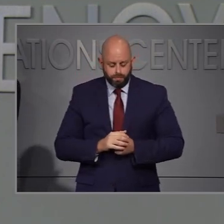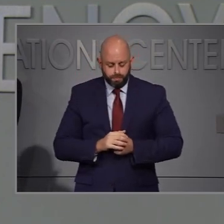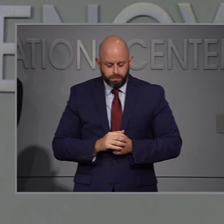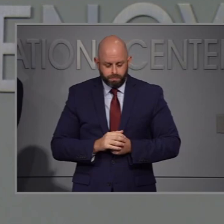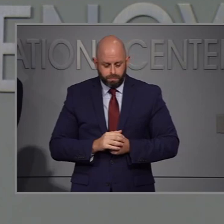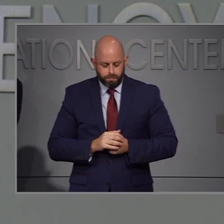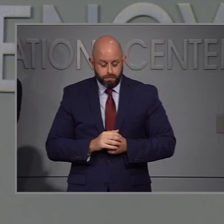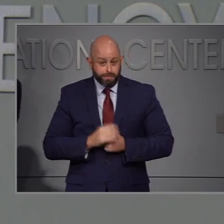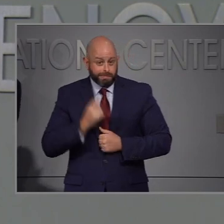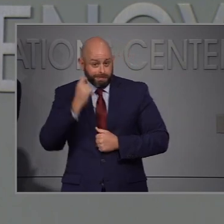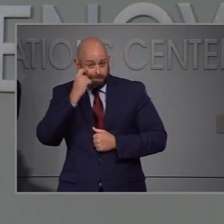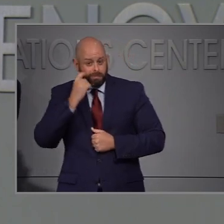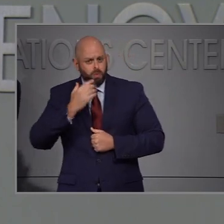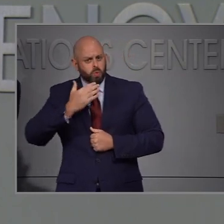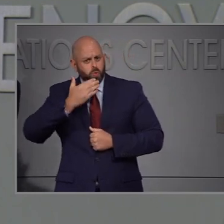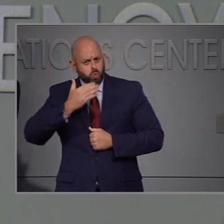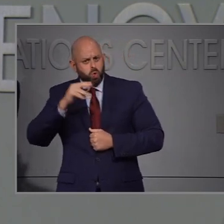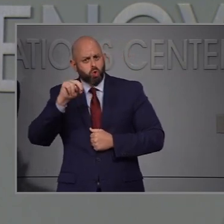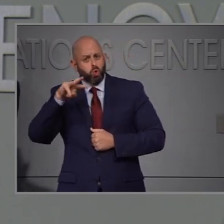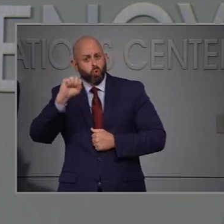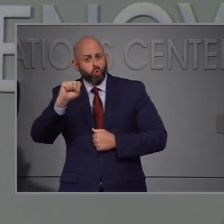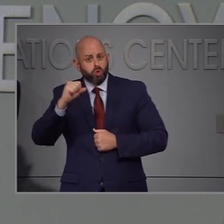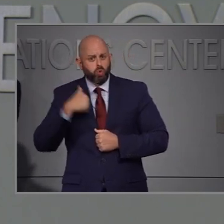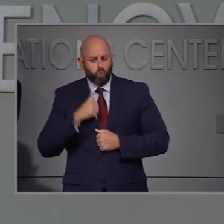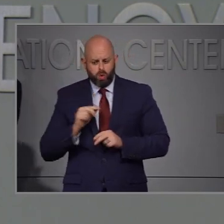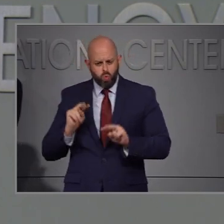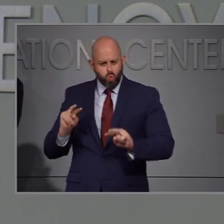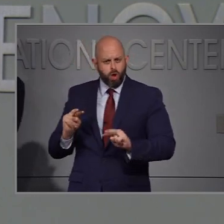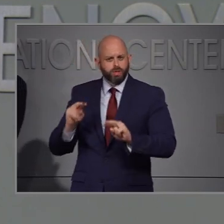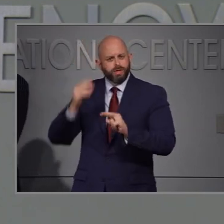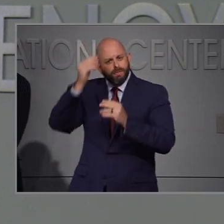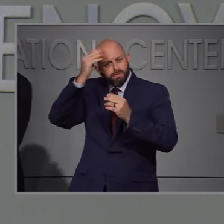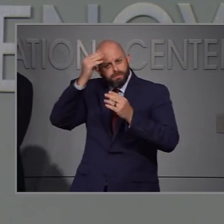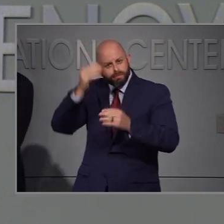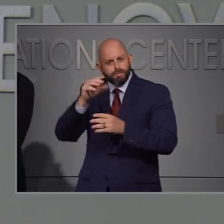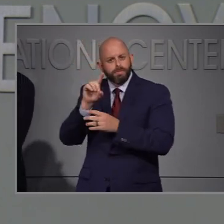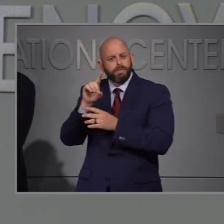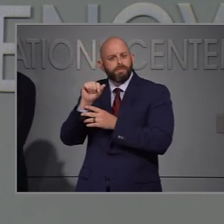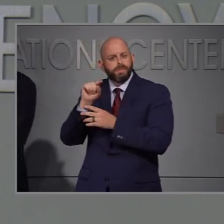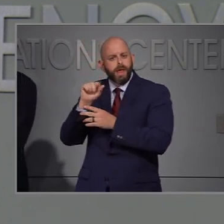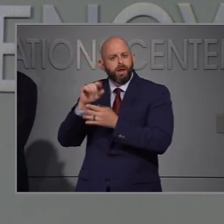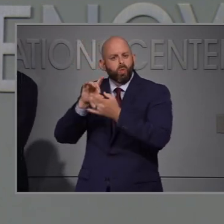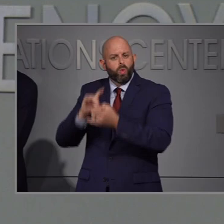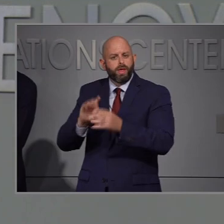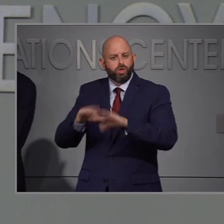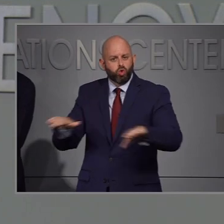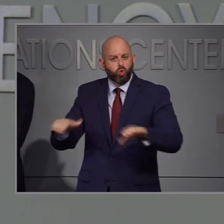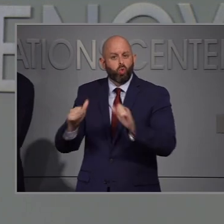good news so far in the data around children and COVID. What we have seen